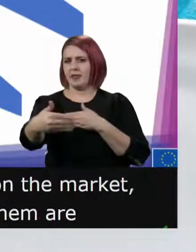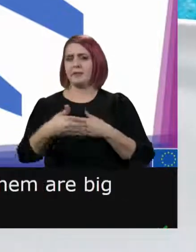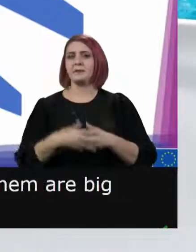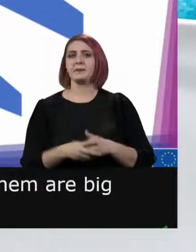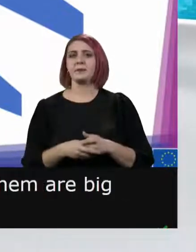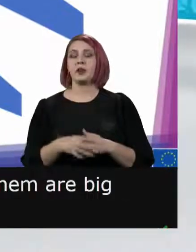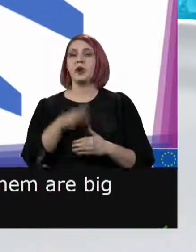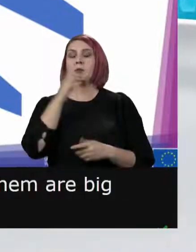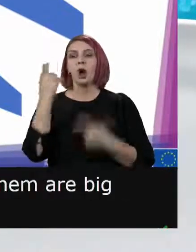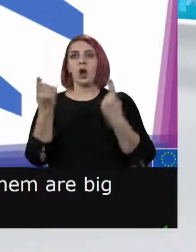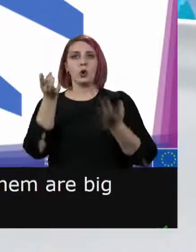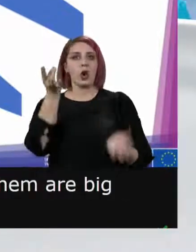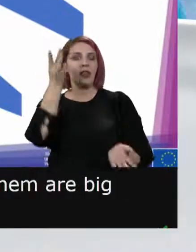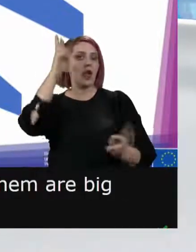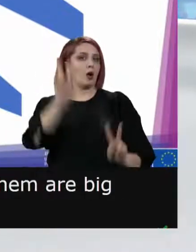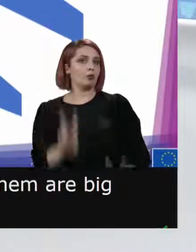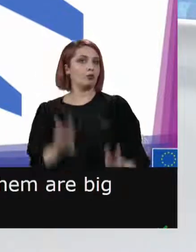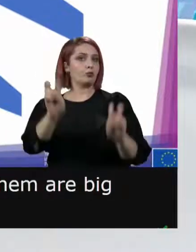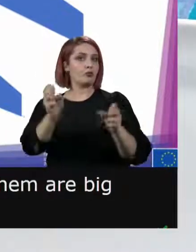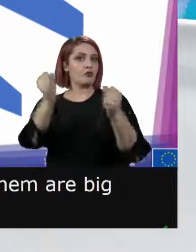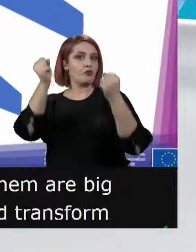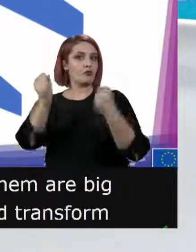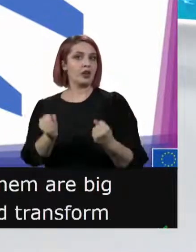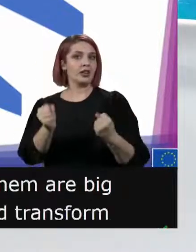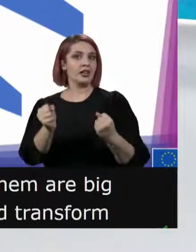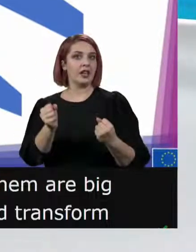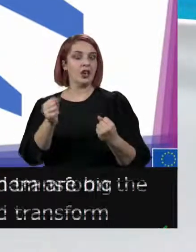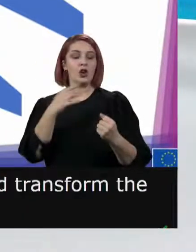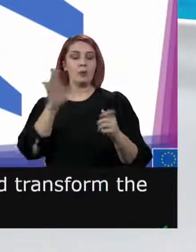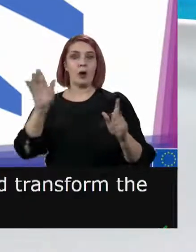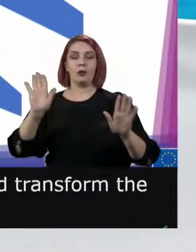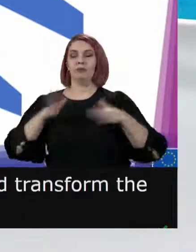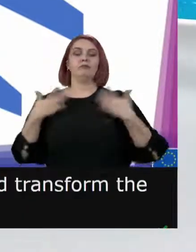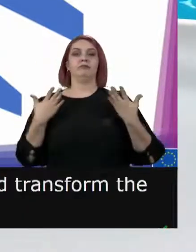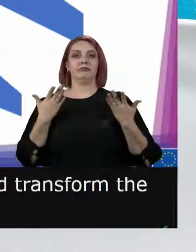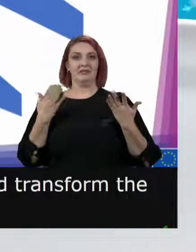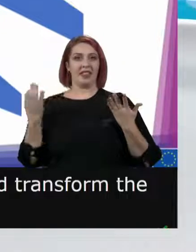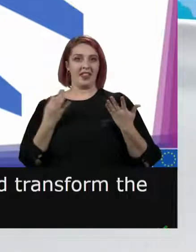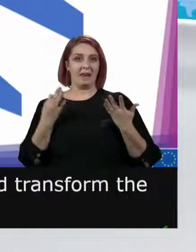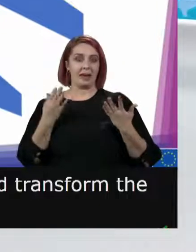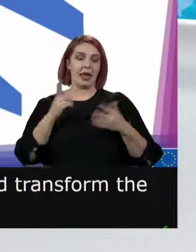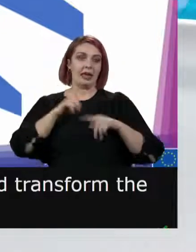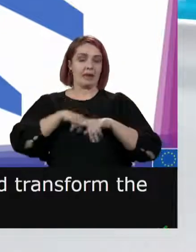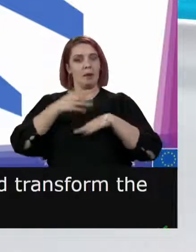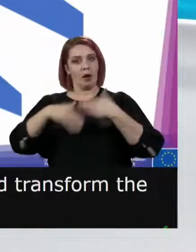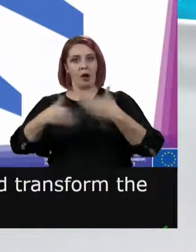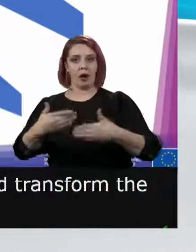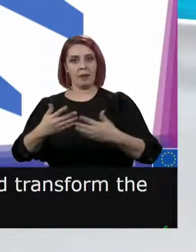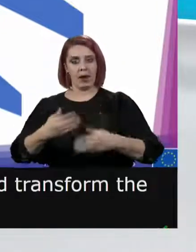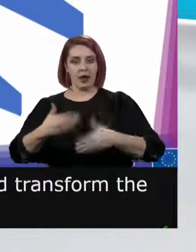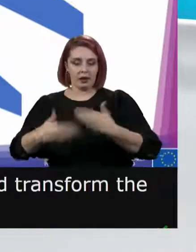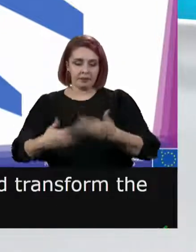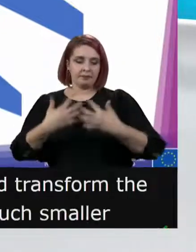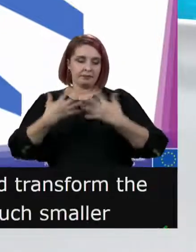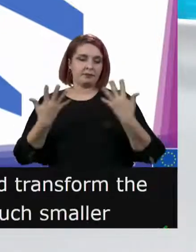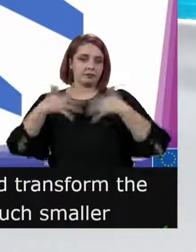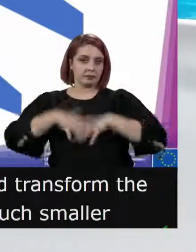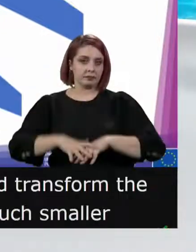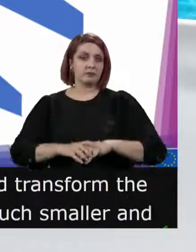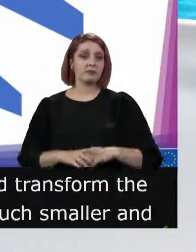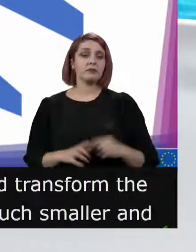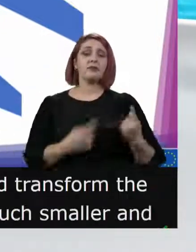innovations, new ideas that could transform the way in which we make journeys. And some are much smaller and short term and would